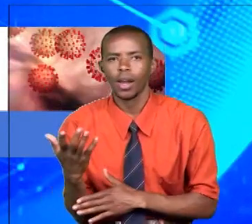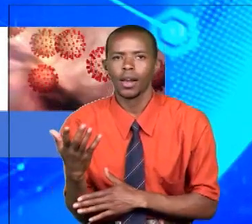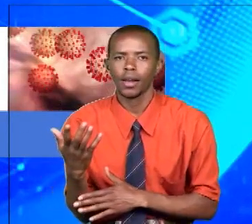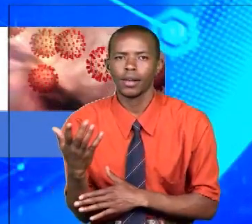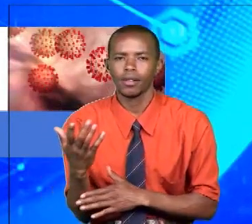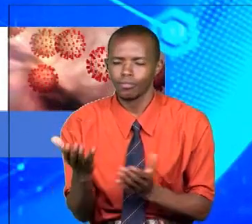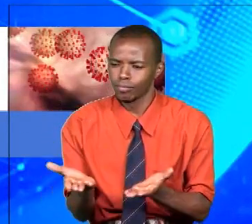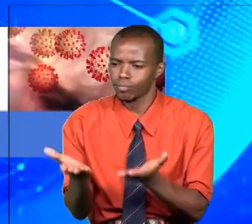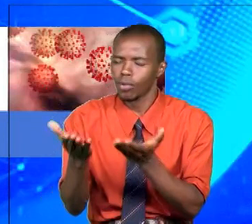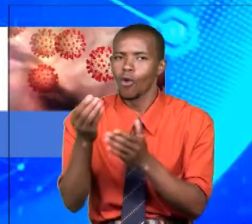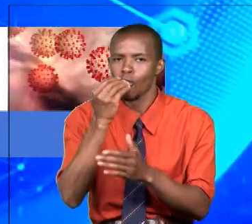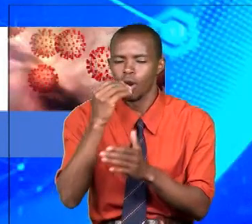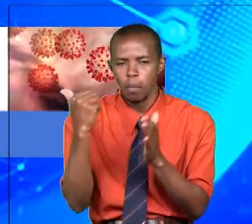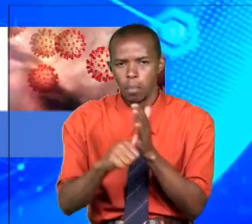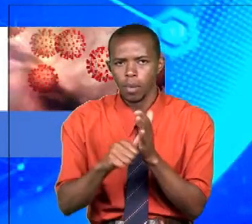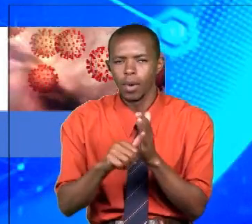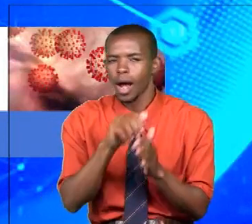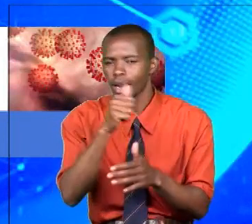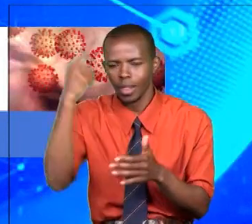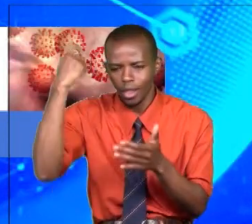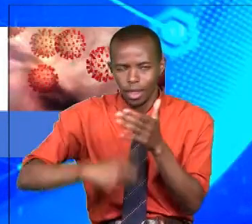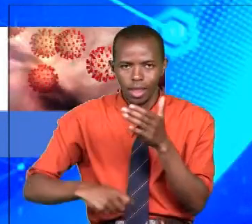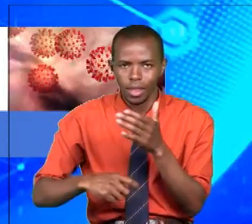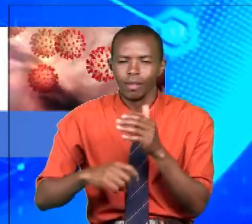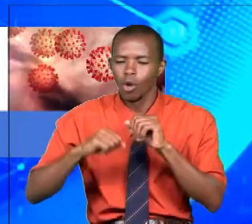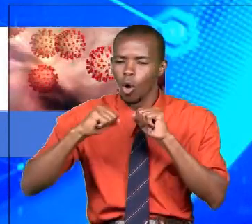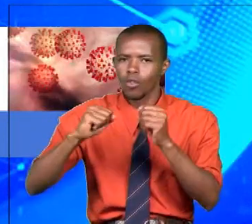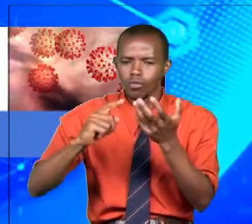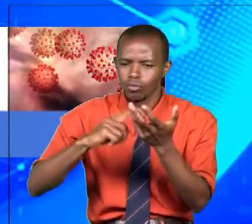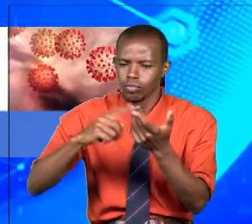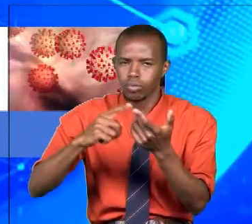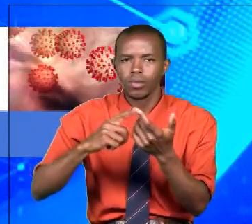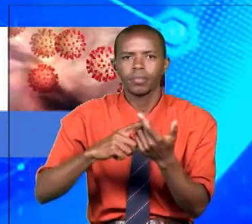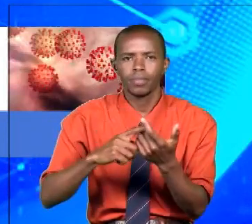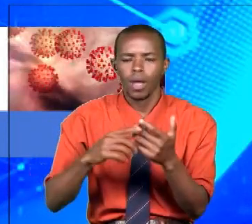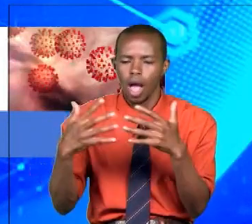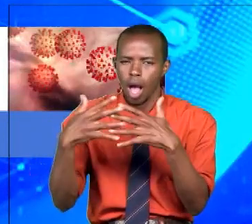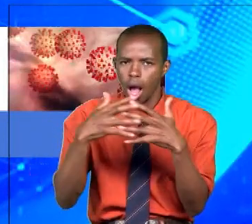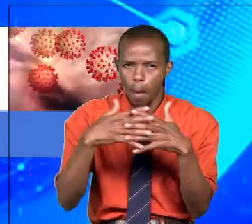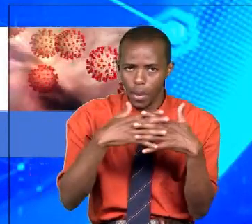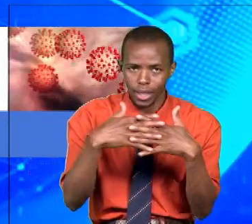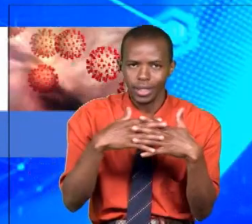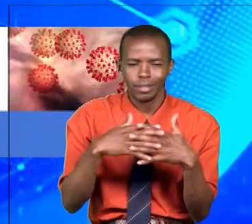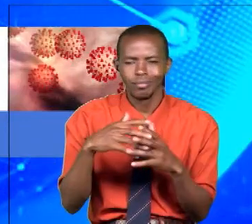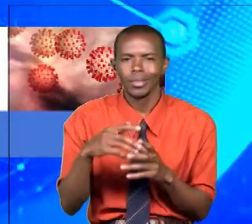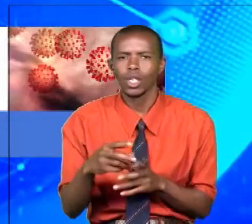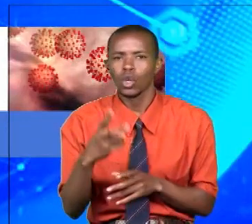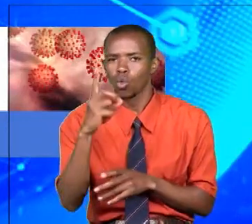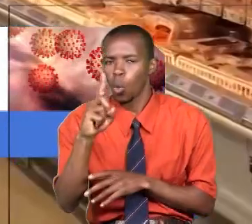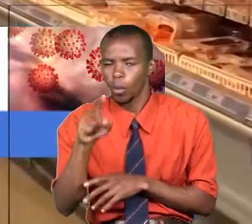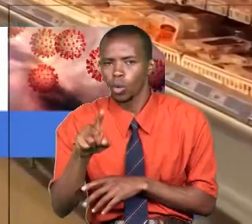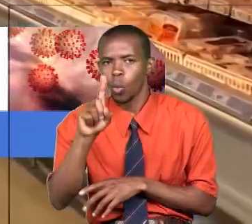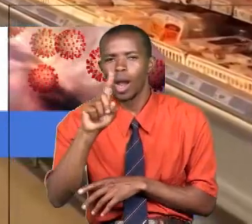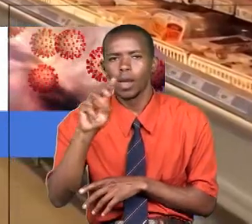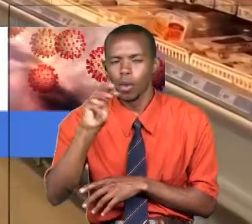aggravated the food shortage and pushed up the prices, according to official data census. U.S. Census Bureau estimates that 21.1